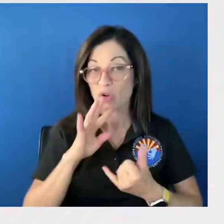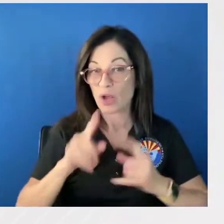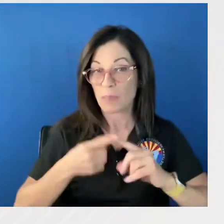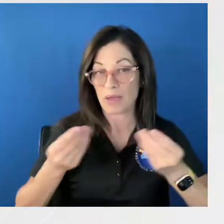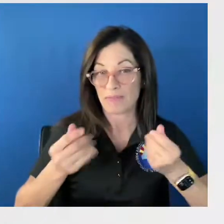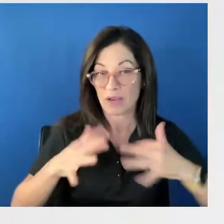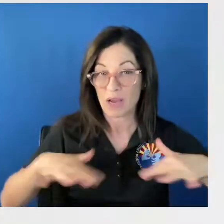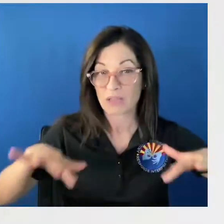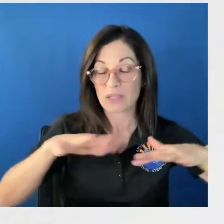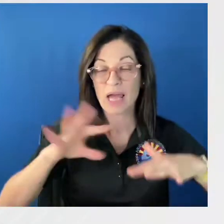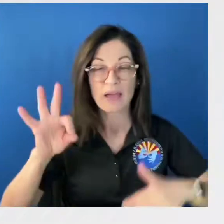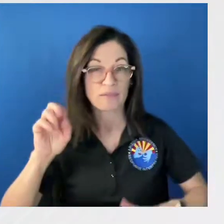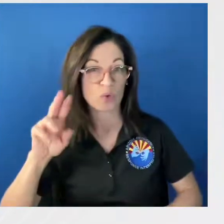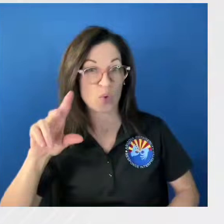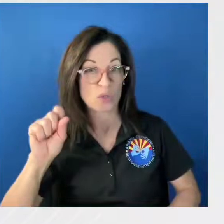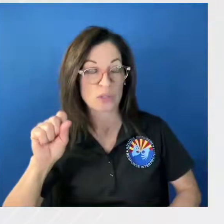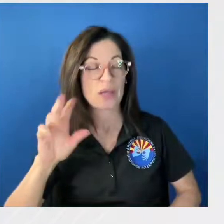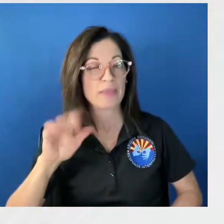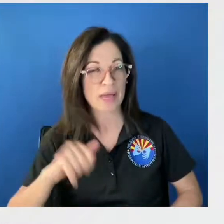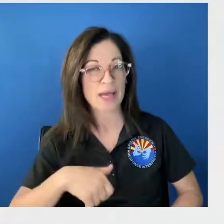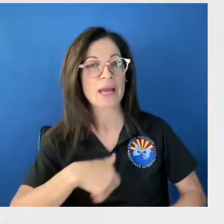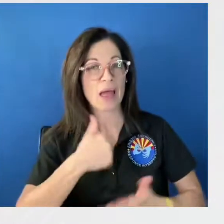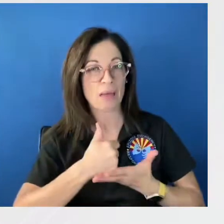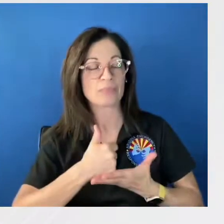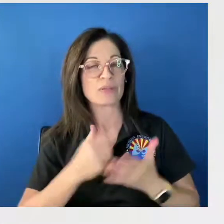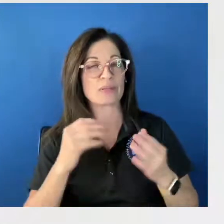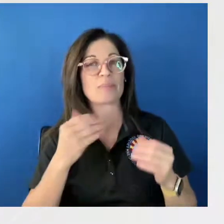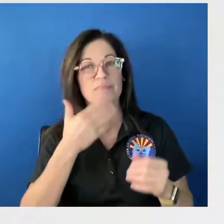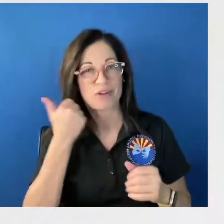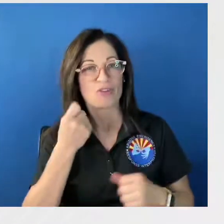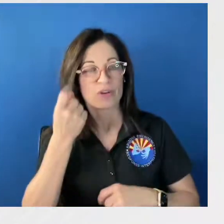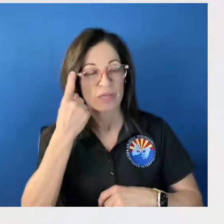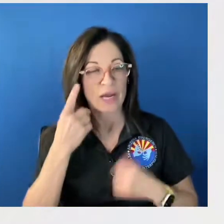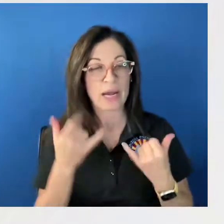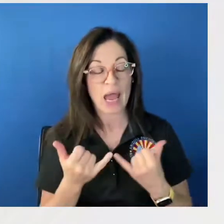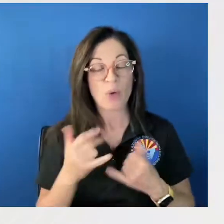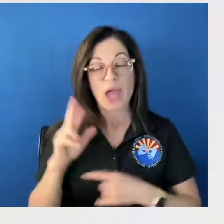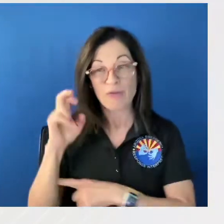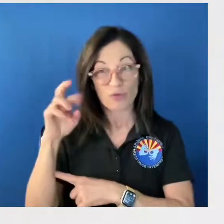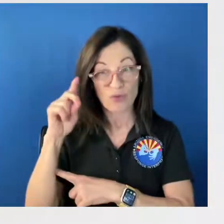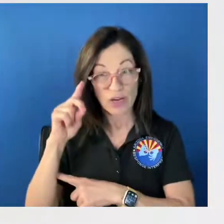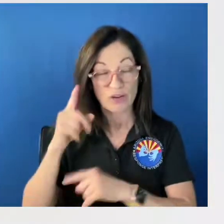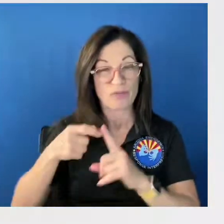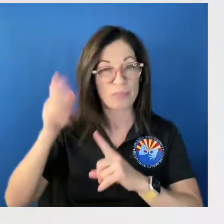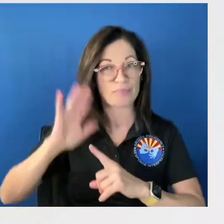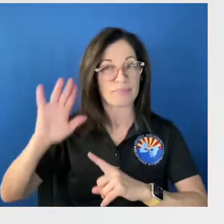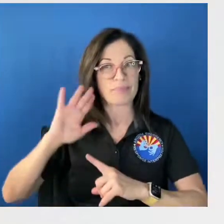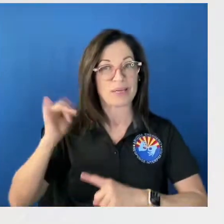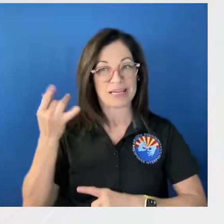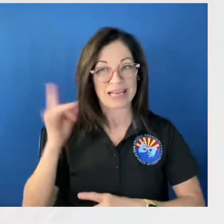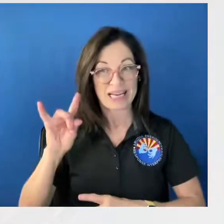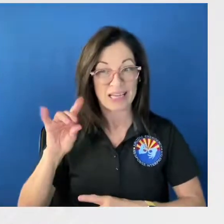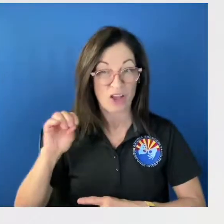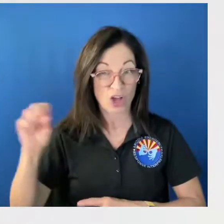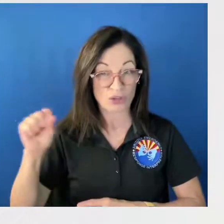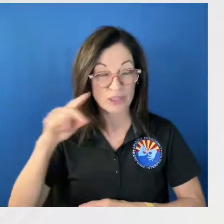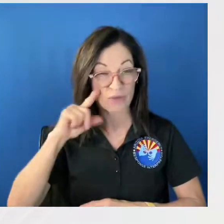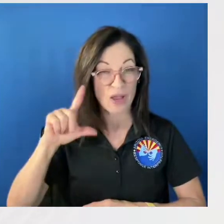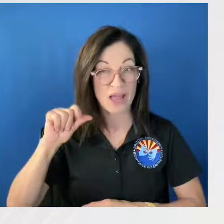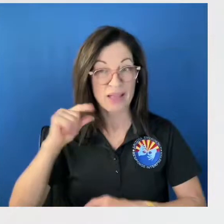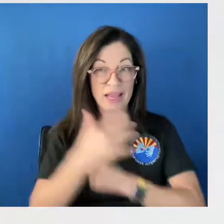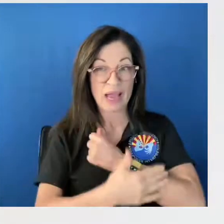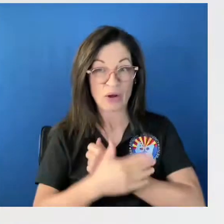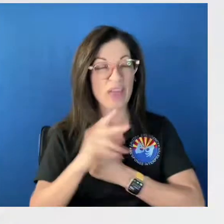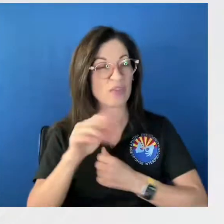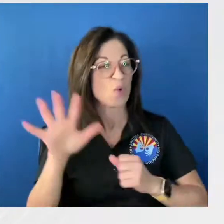think that tells a better story. So we have records going back to the 1800s for LA County and this whole general area. So looking back